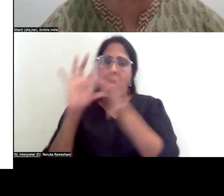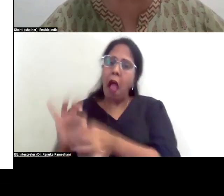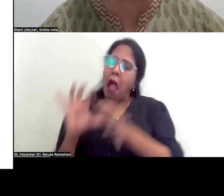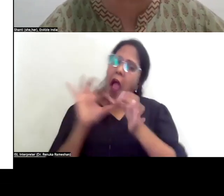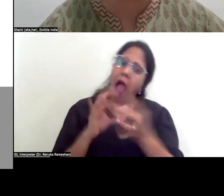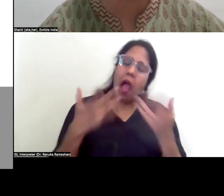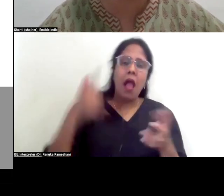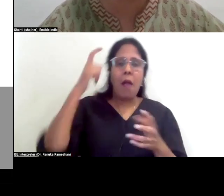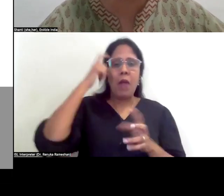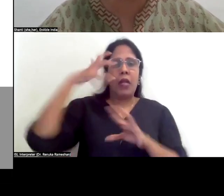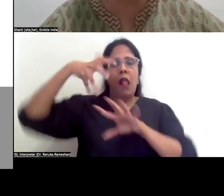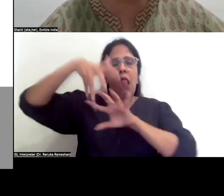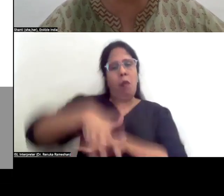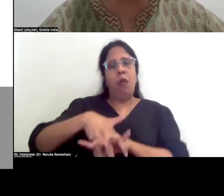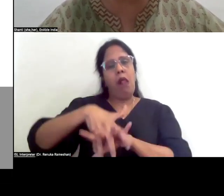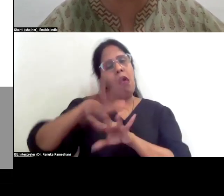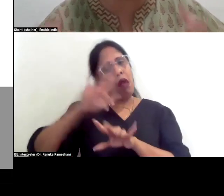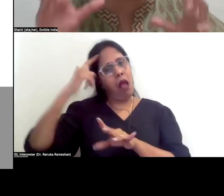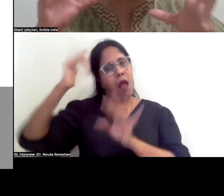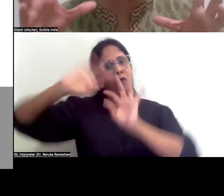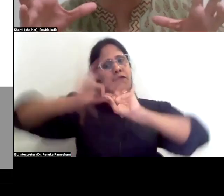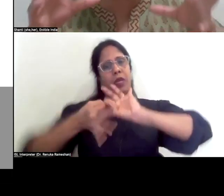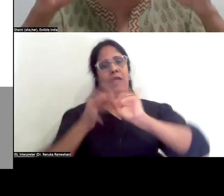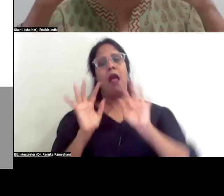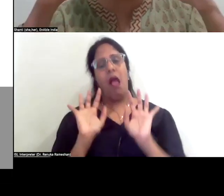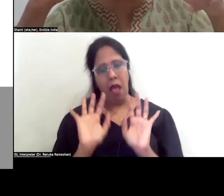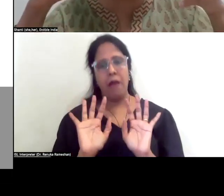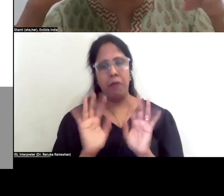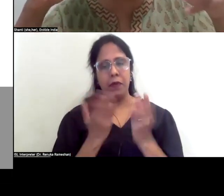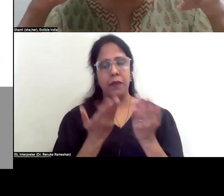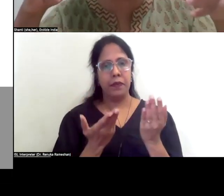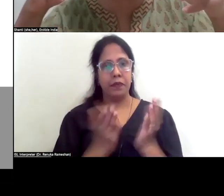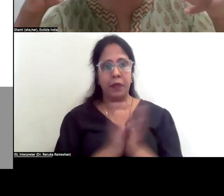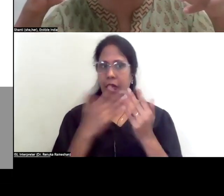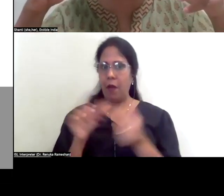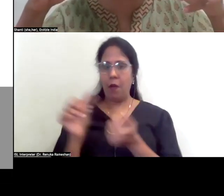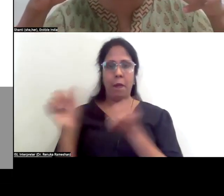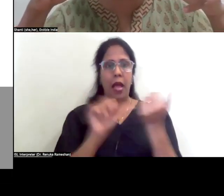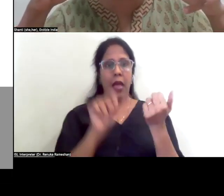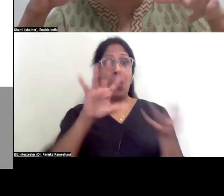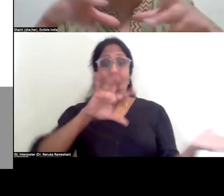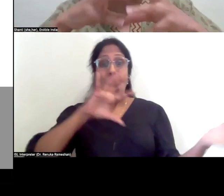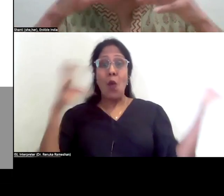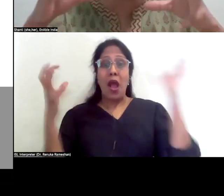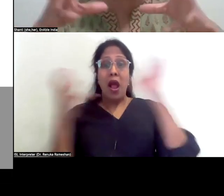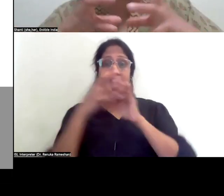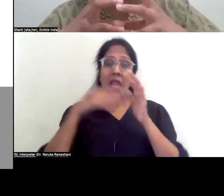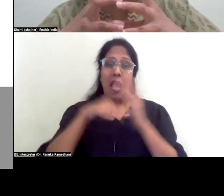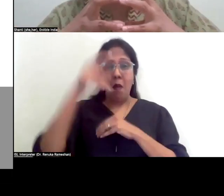of mental models in our head. So therefore, coming back to the world in crisis,